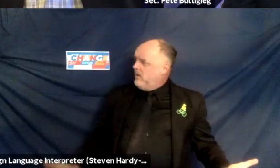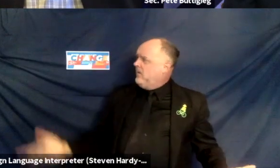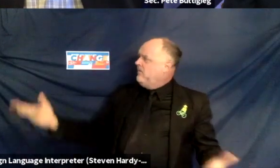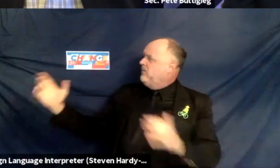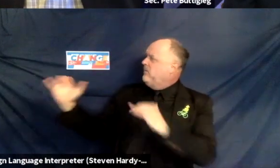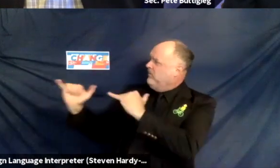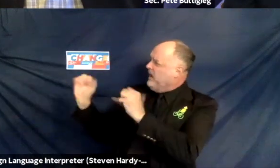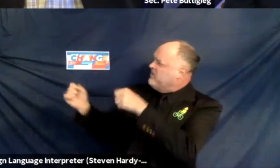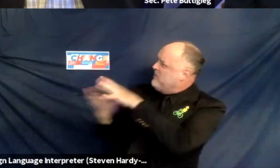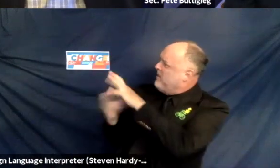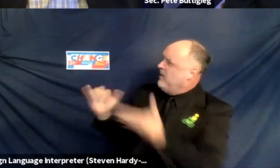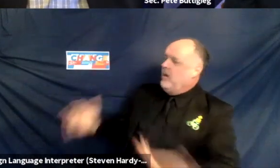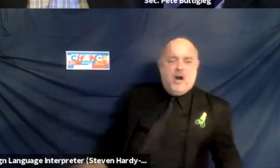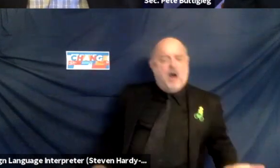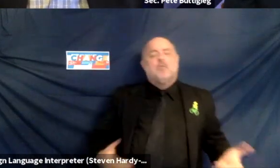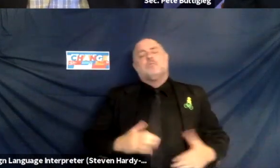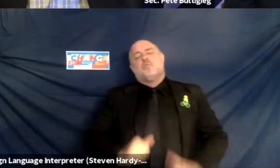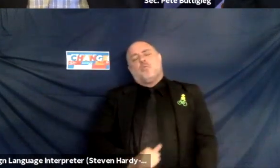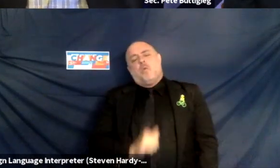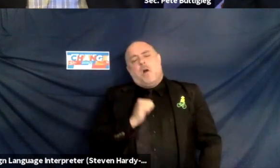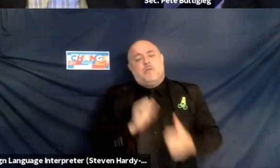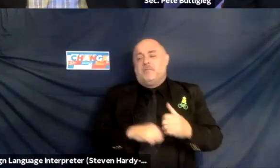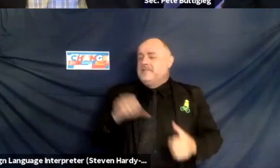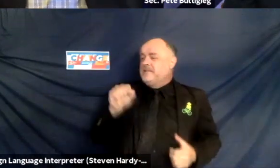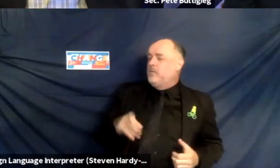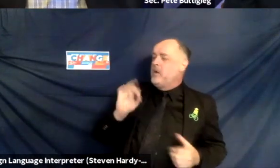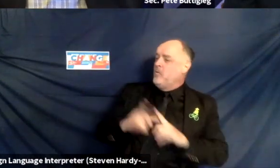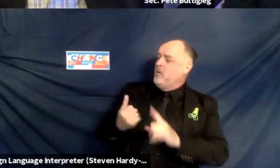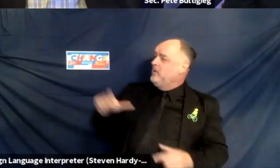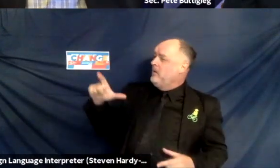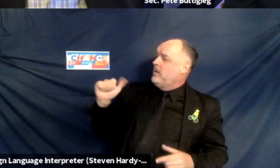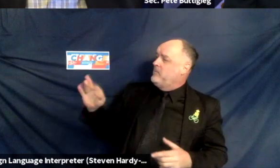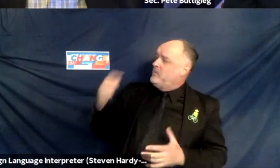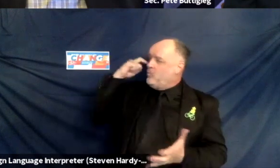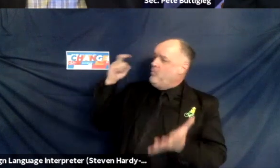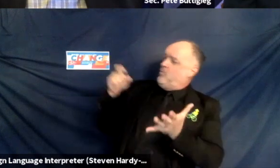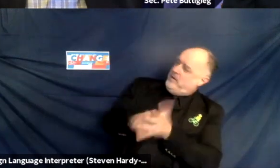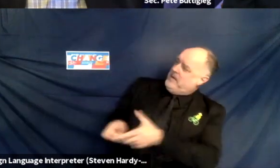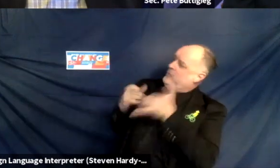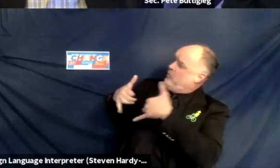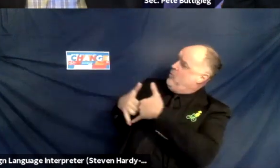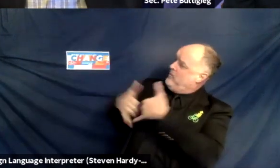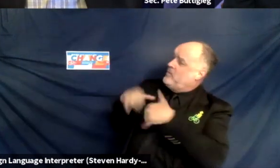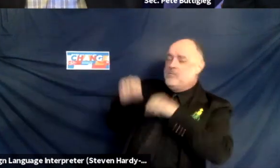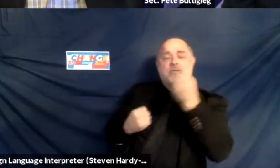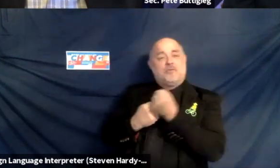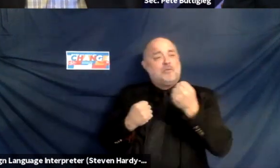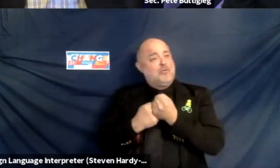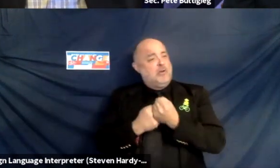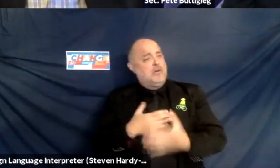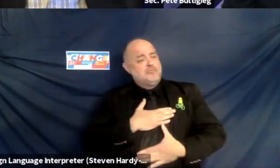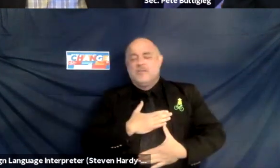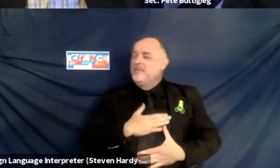League named us as one of the most bike-friendly communities in our area in South Bend. So it's great to be partnering